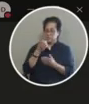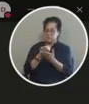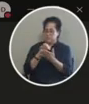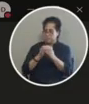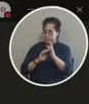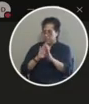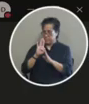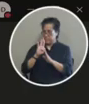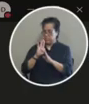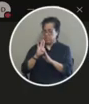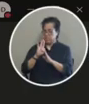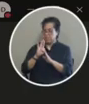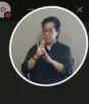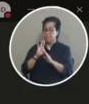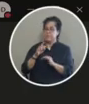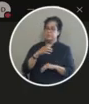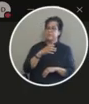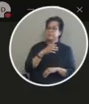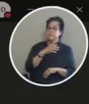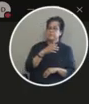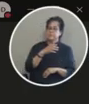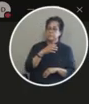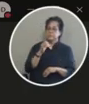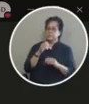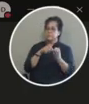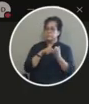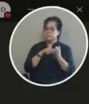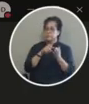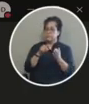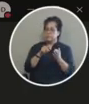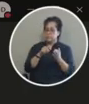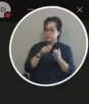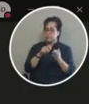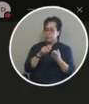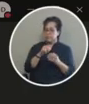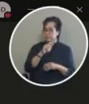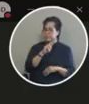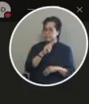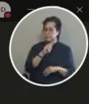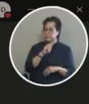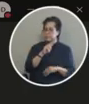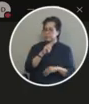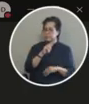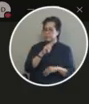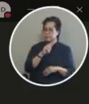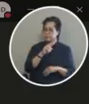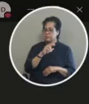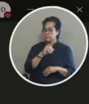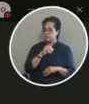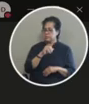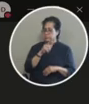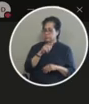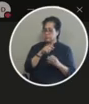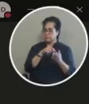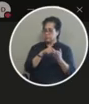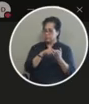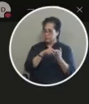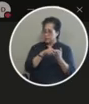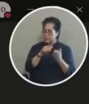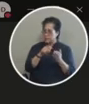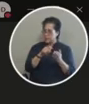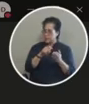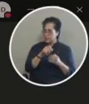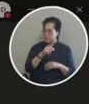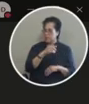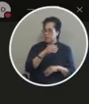development. We pay for over 2,000 acres of land, and for exchange